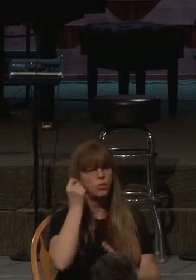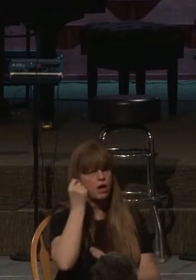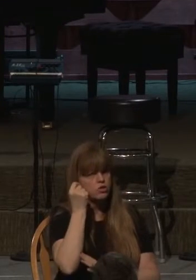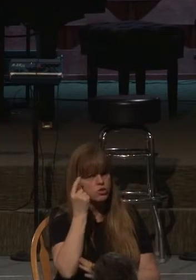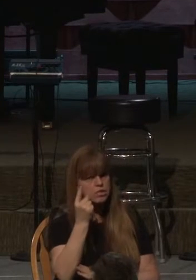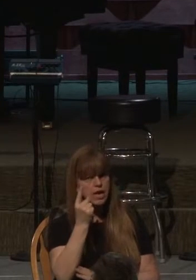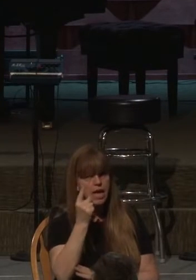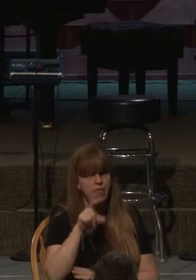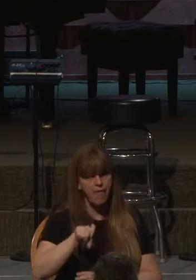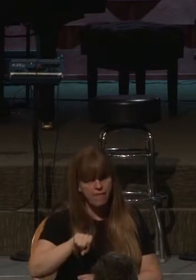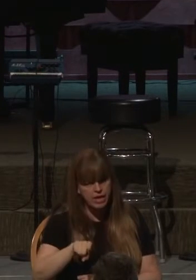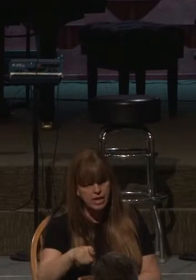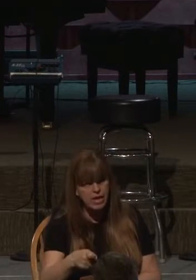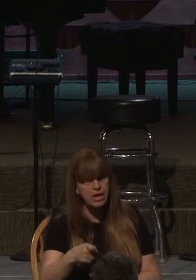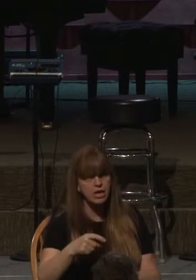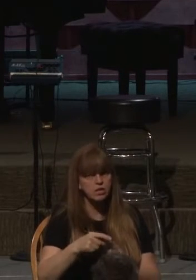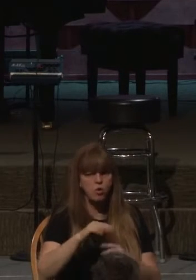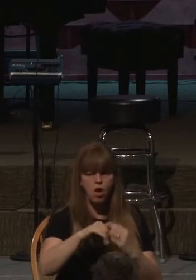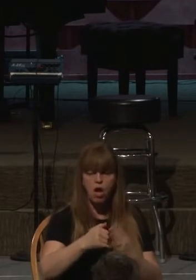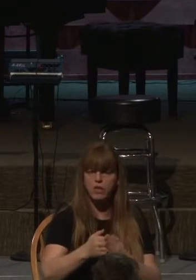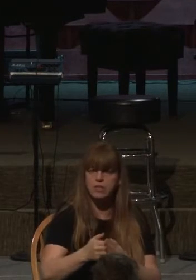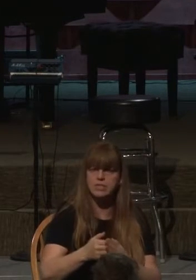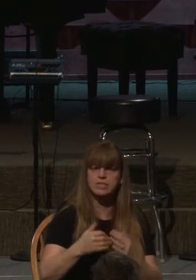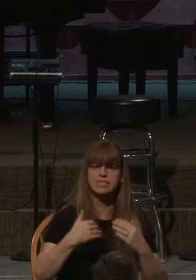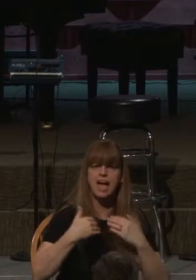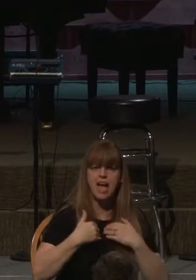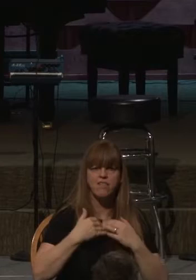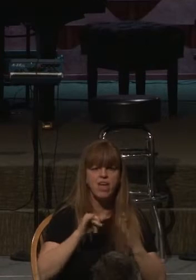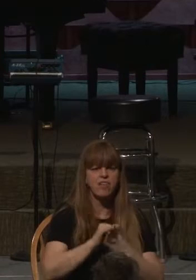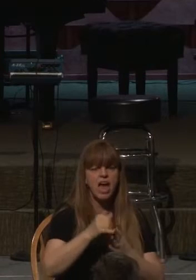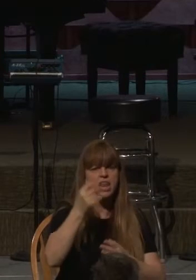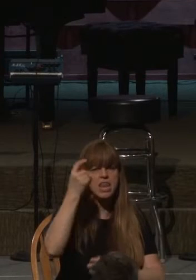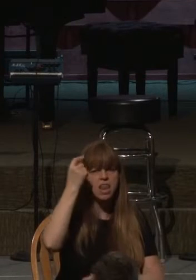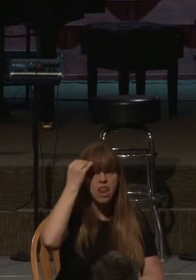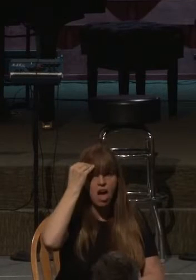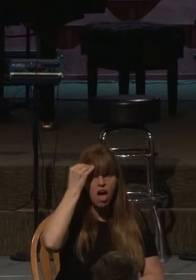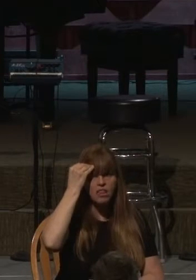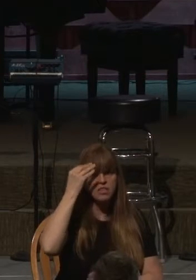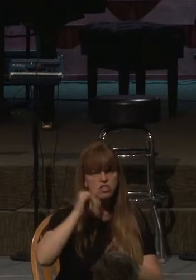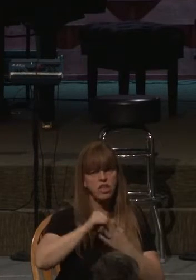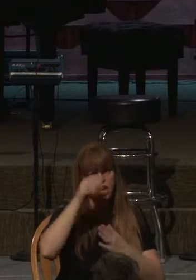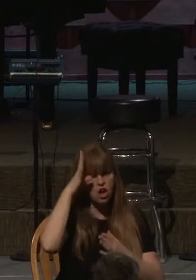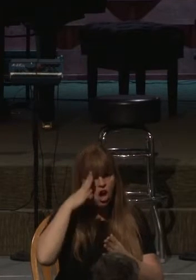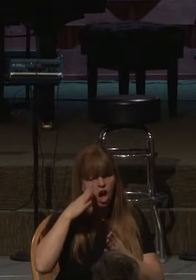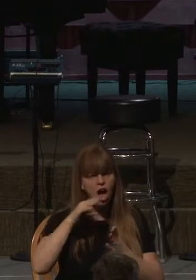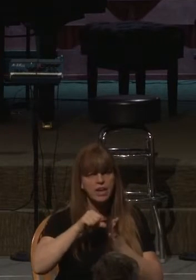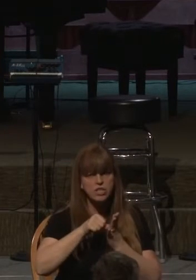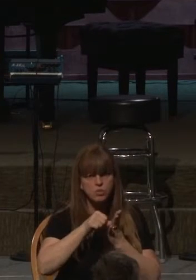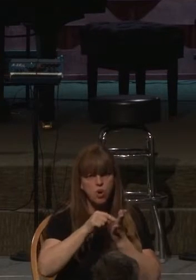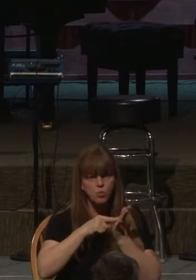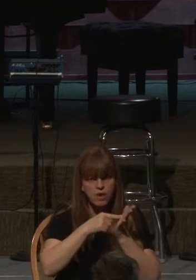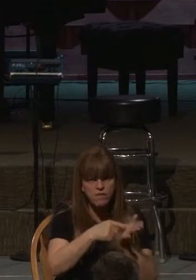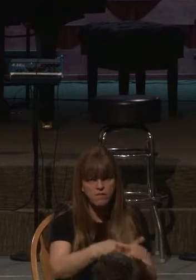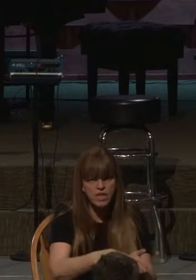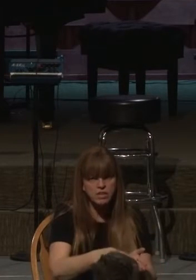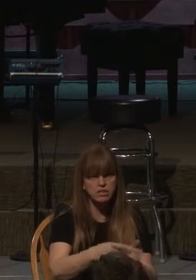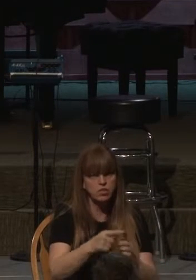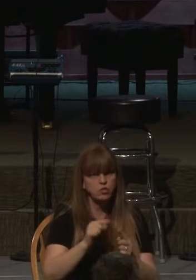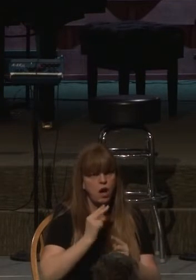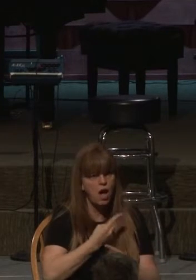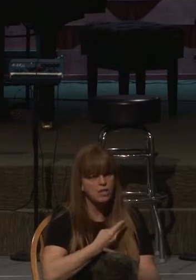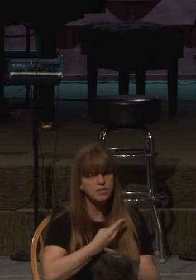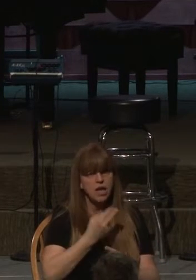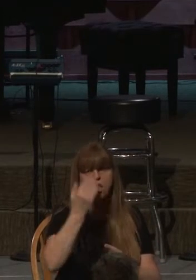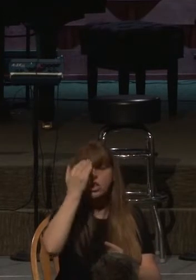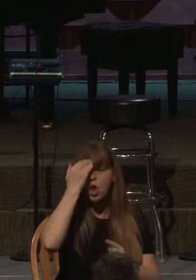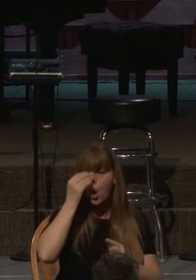understand that the key to this whole thing is having that knowledge that God has revealed and imparted to us so that we can know the path